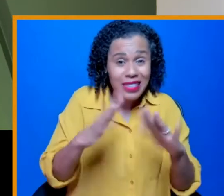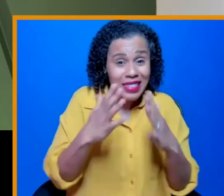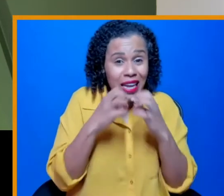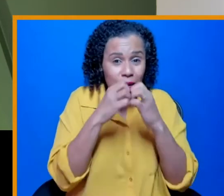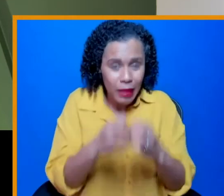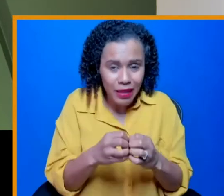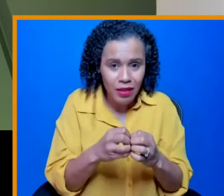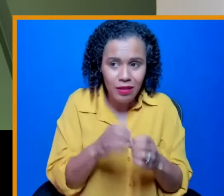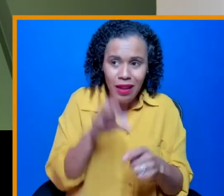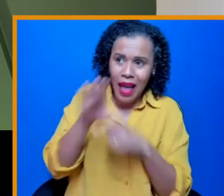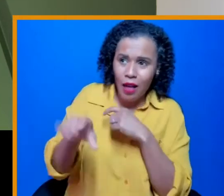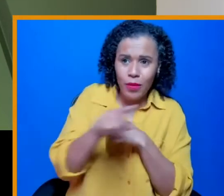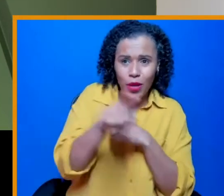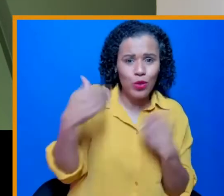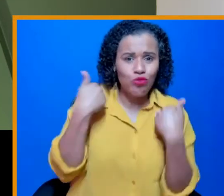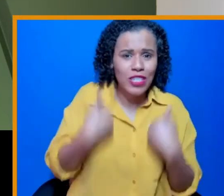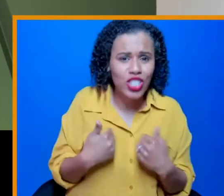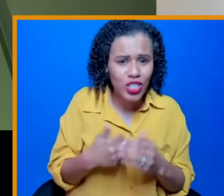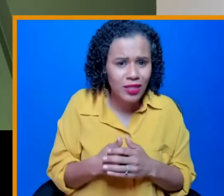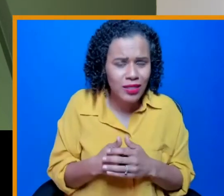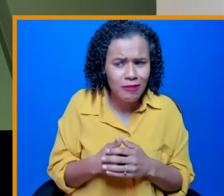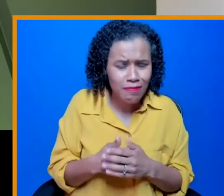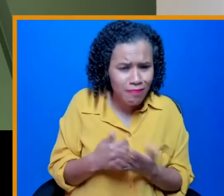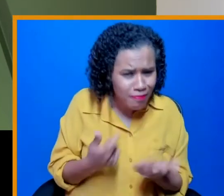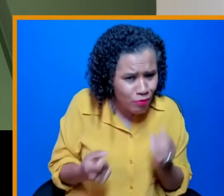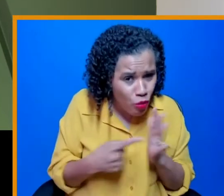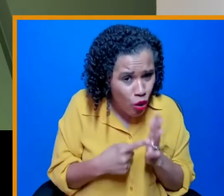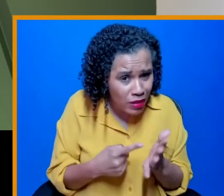off. Is that where our priorities for the next election lie?